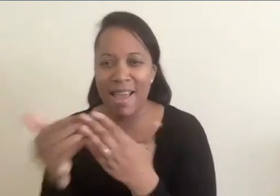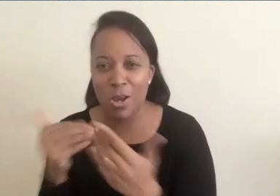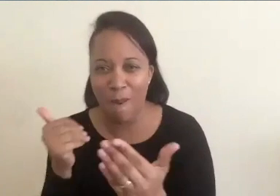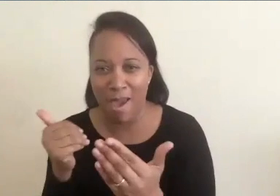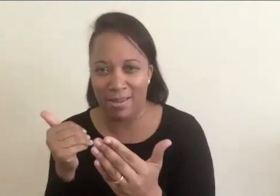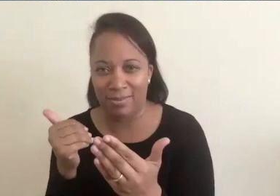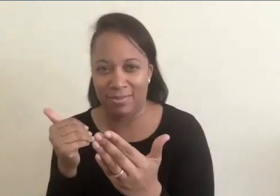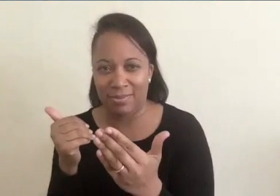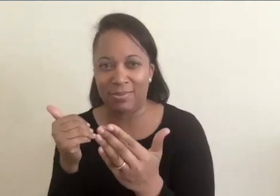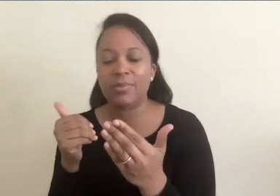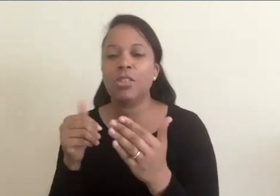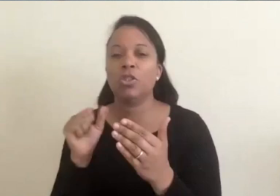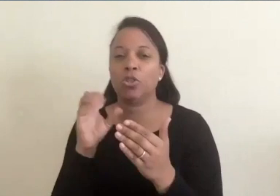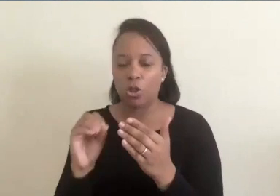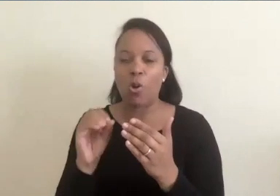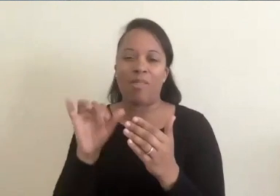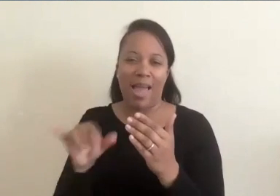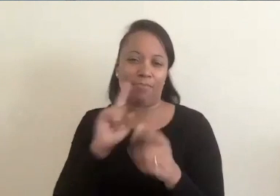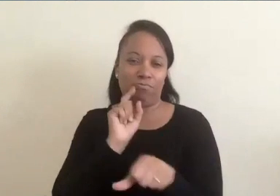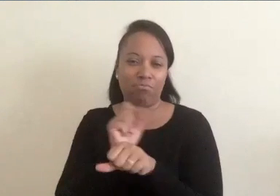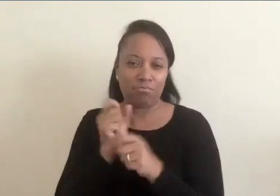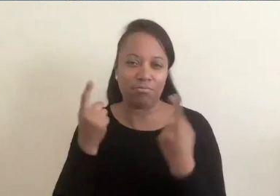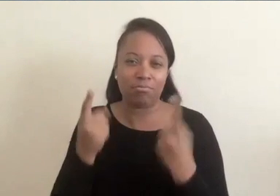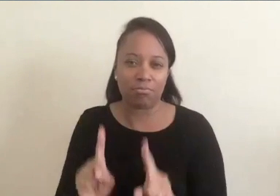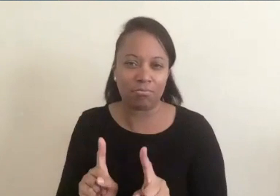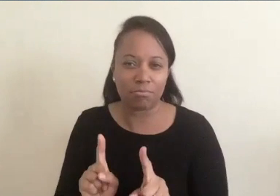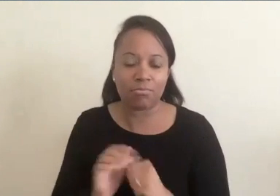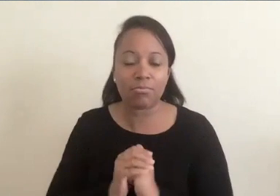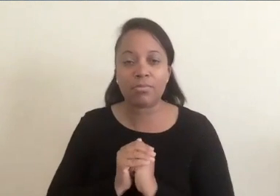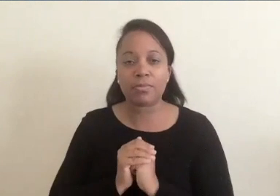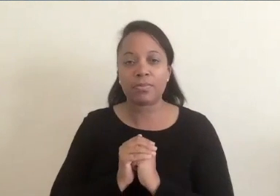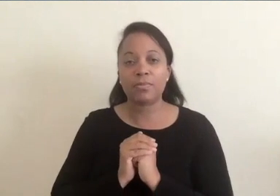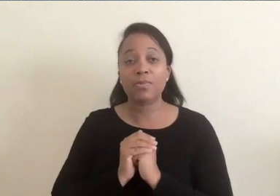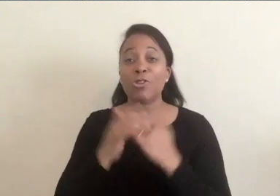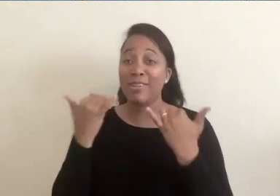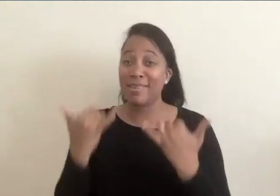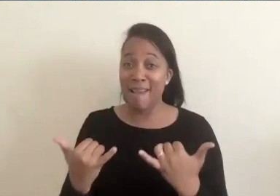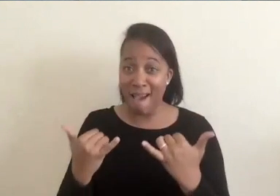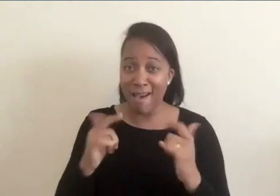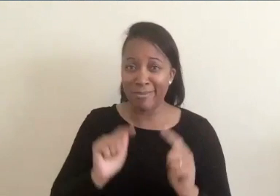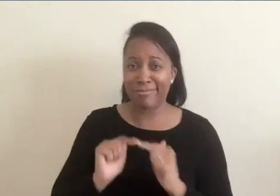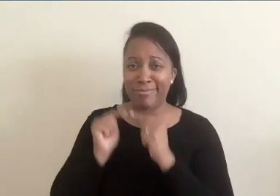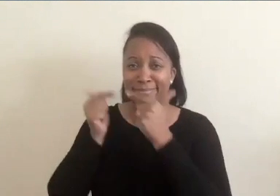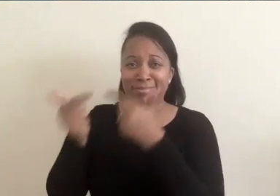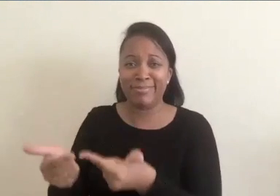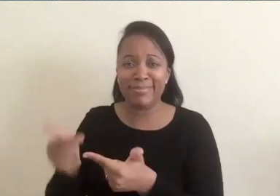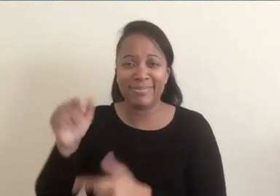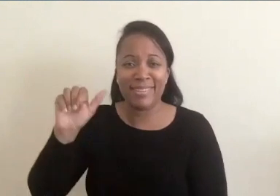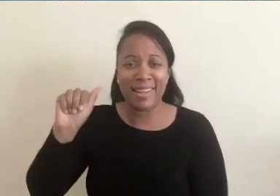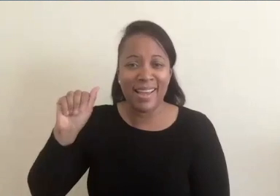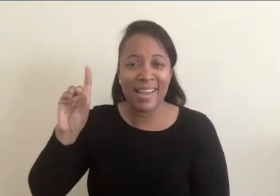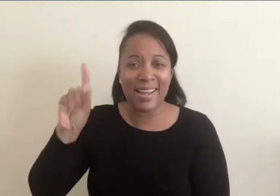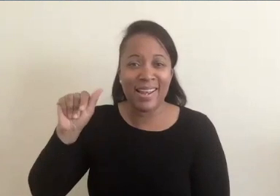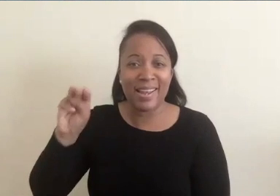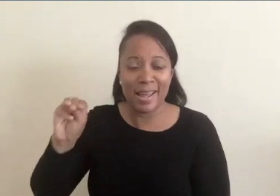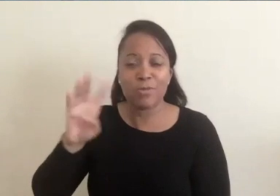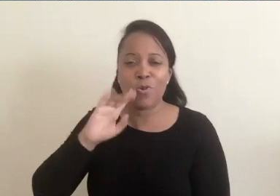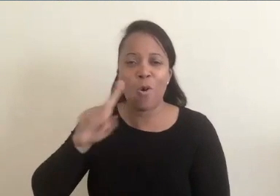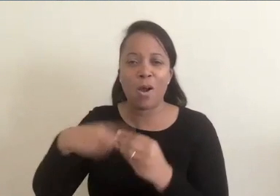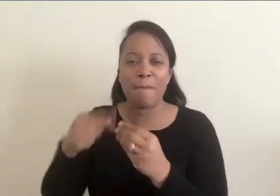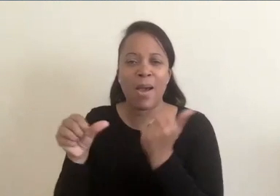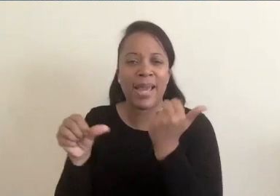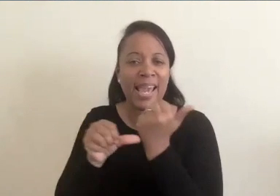anyway. So that has certainly happened. So with that, I'll turn this over to Adam to talk about